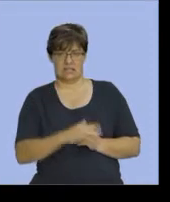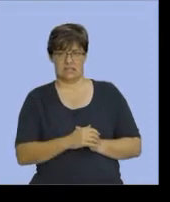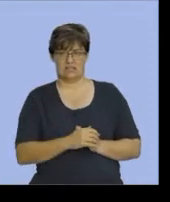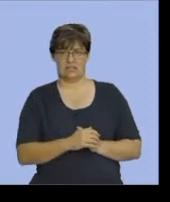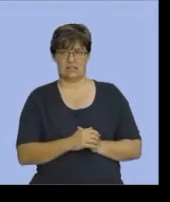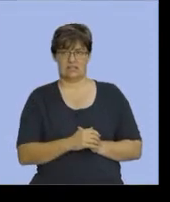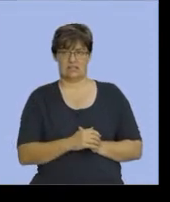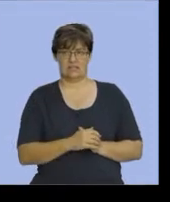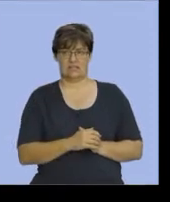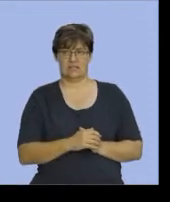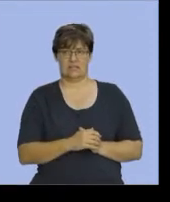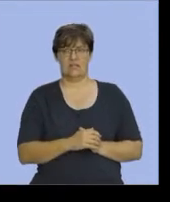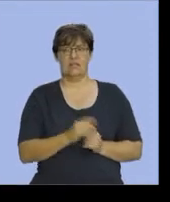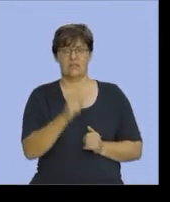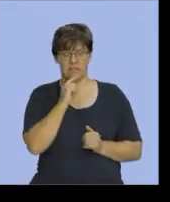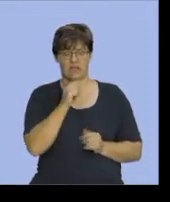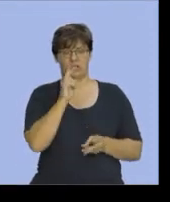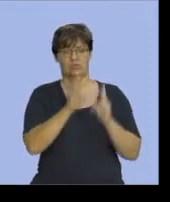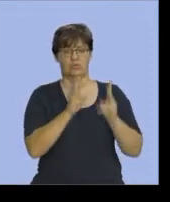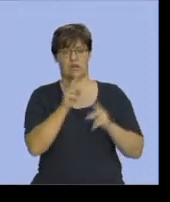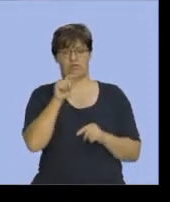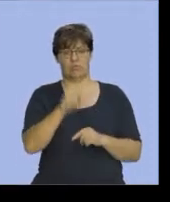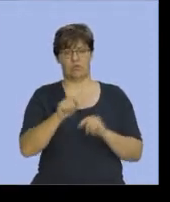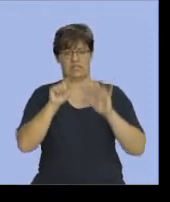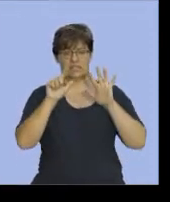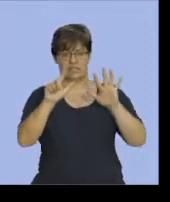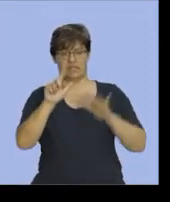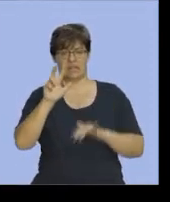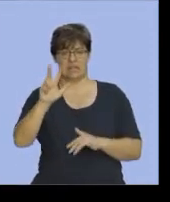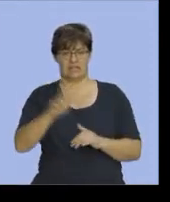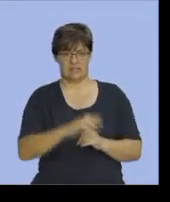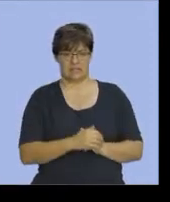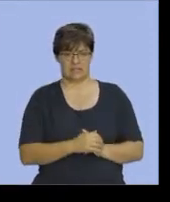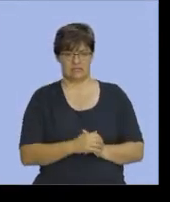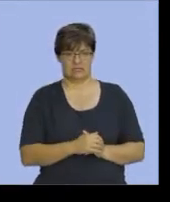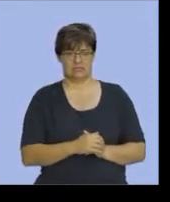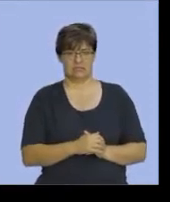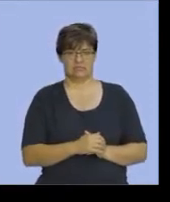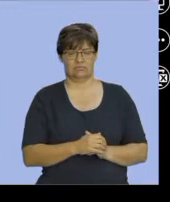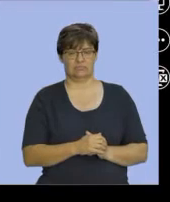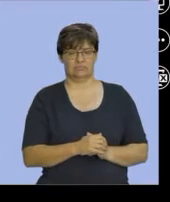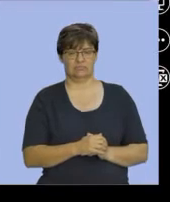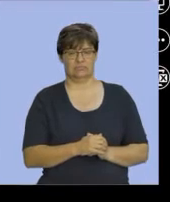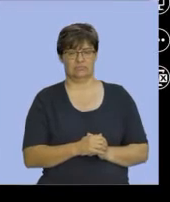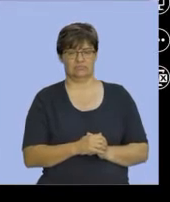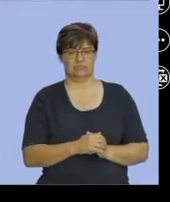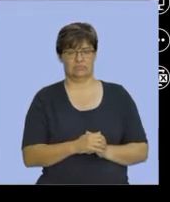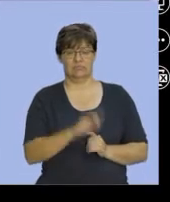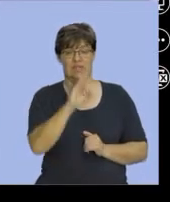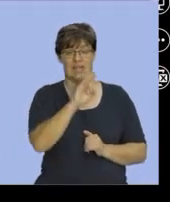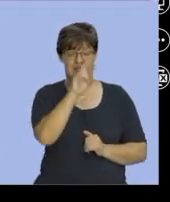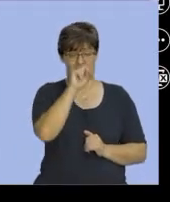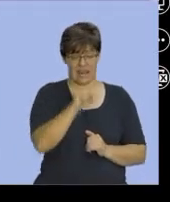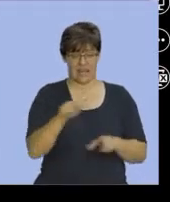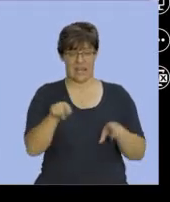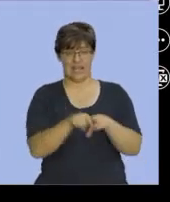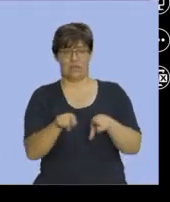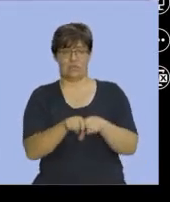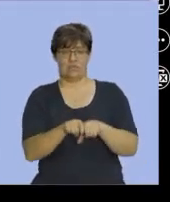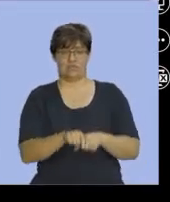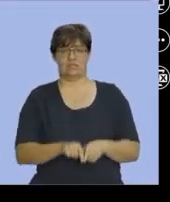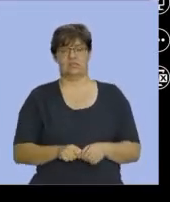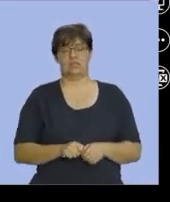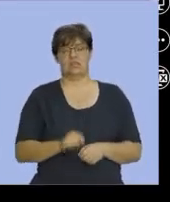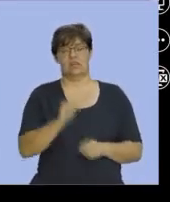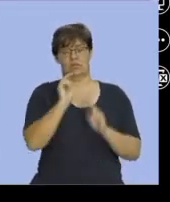of 28, and then it gives me 12.78. So Fn will then